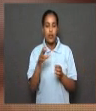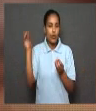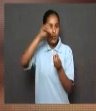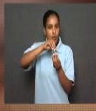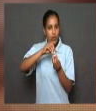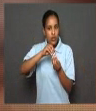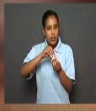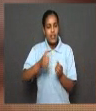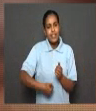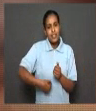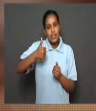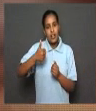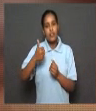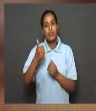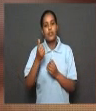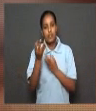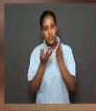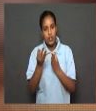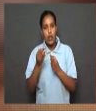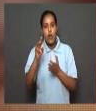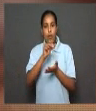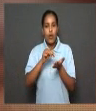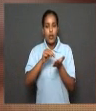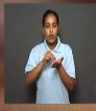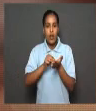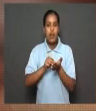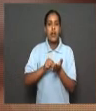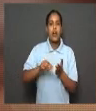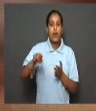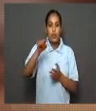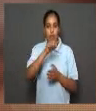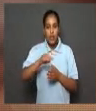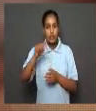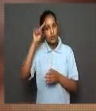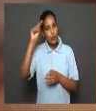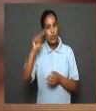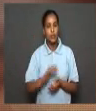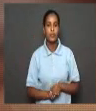also essential features of molecular orbital theory.